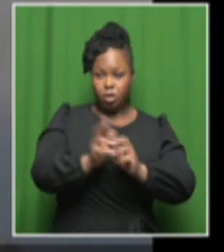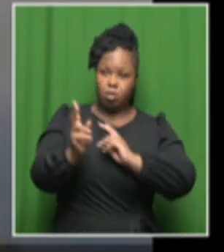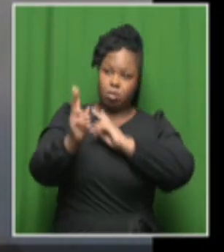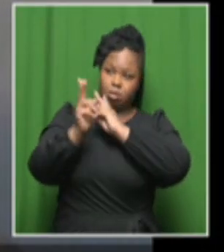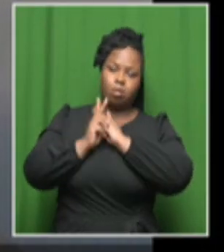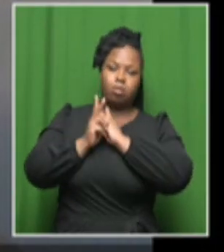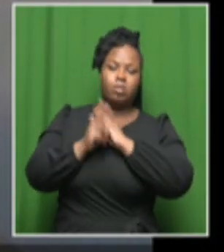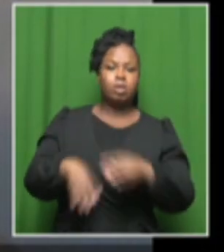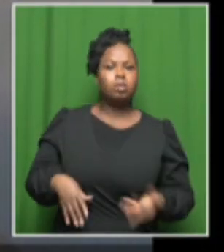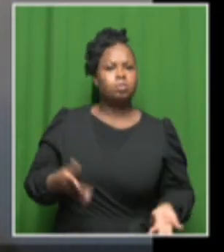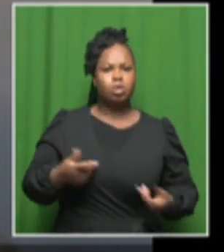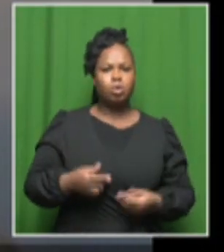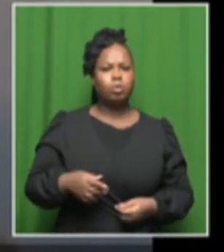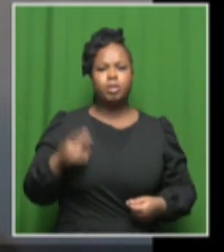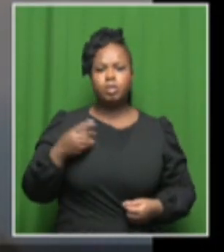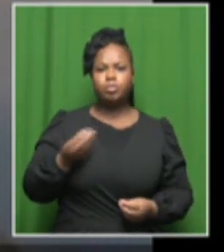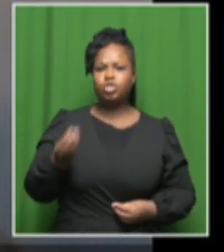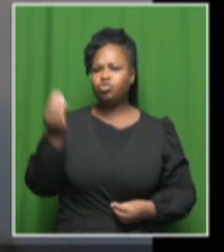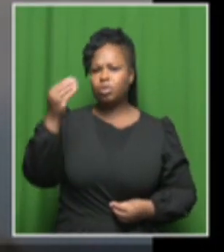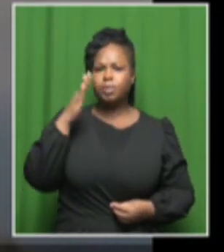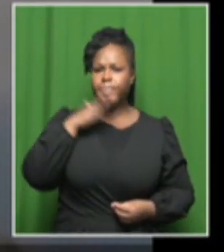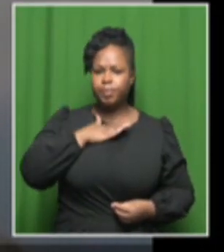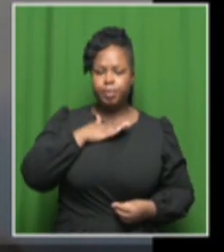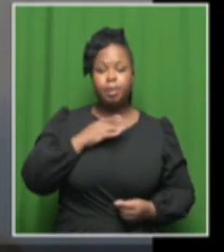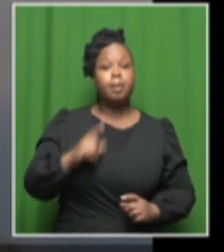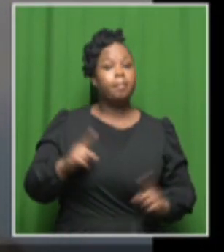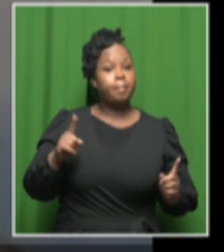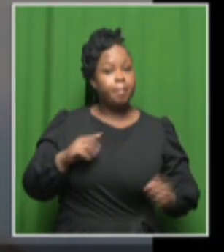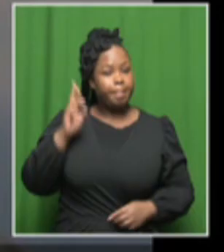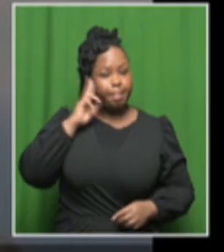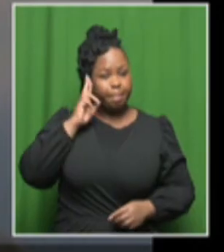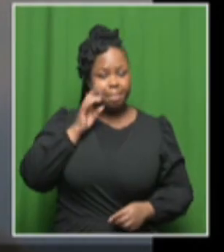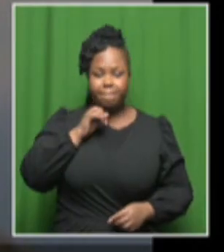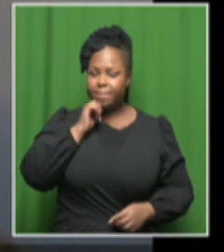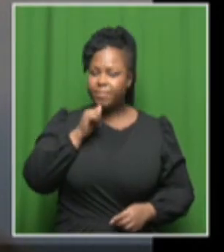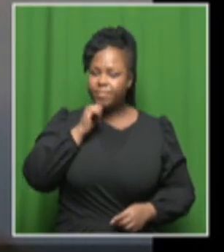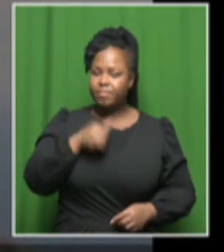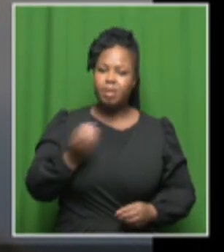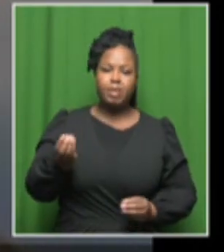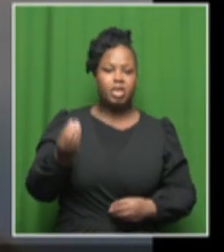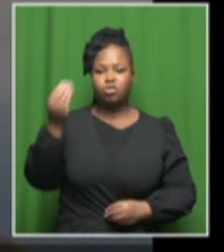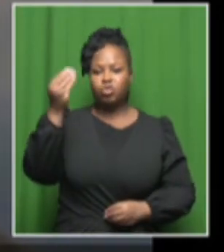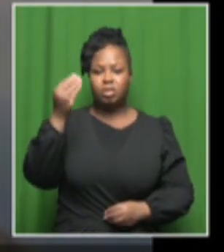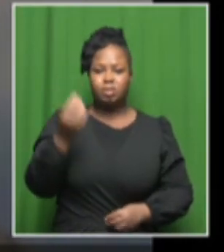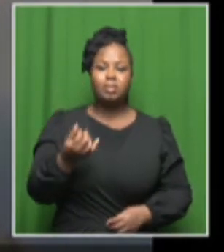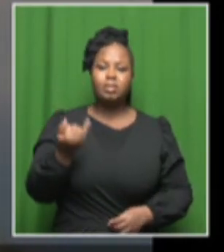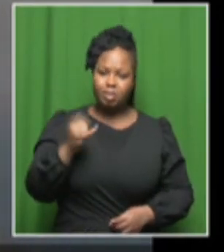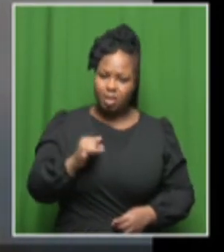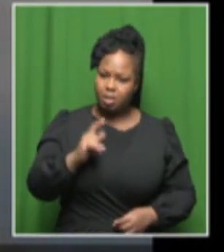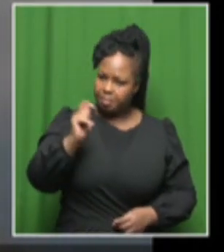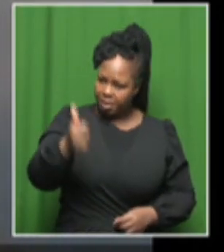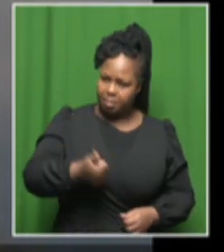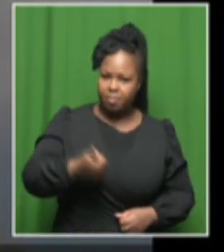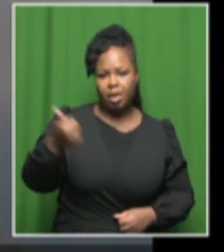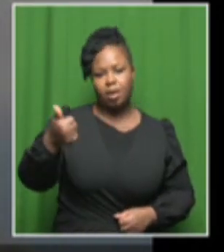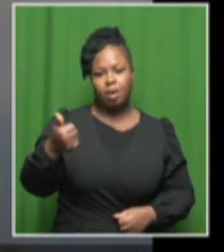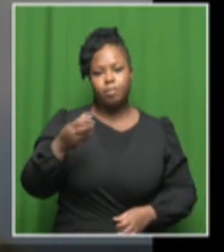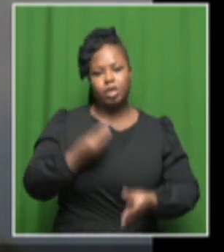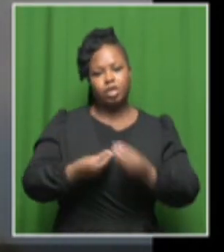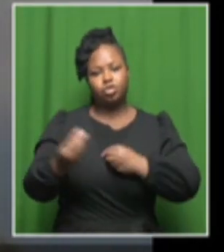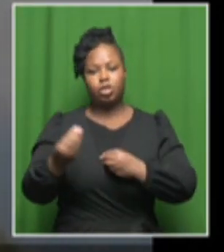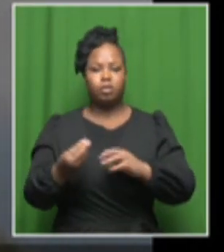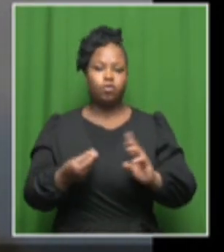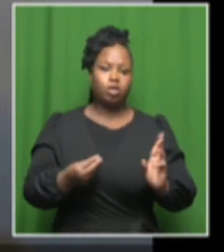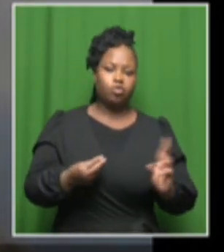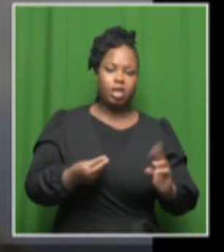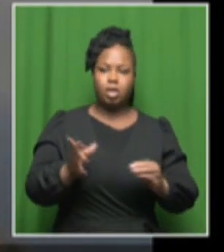to be 0 rated, meaning no interest. But remember, even if it was 0 rated, it was subject to the exchange rate between the rand